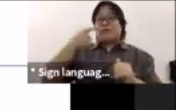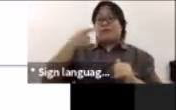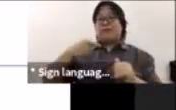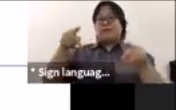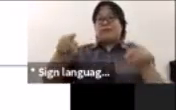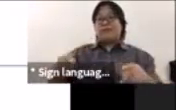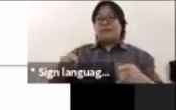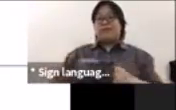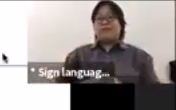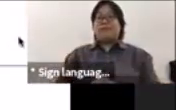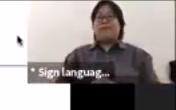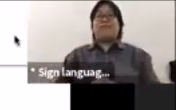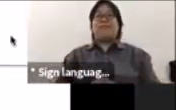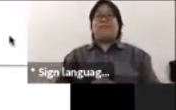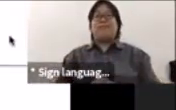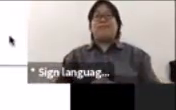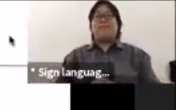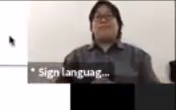non-disabled.